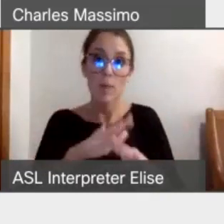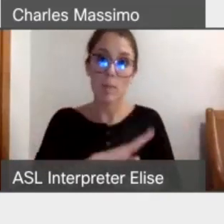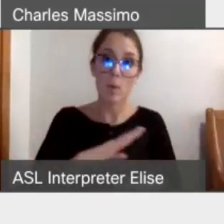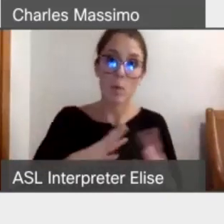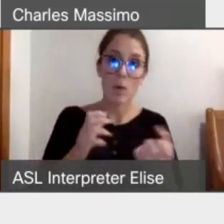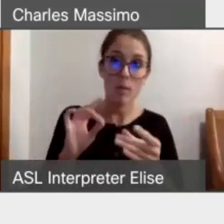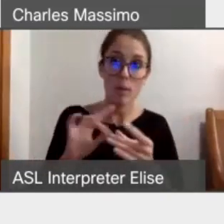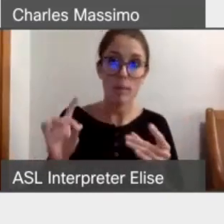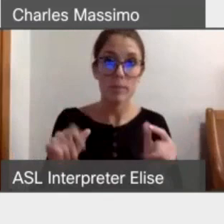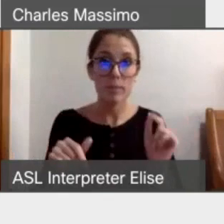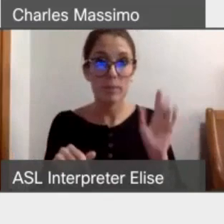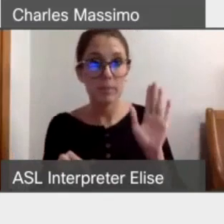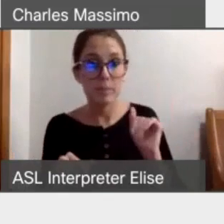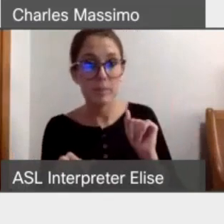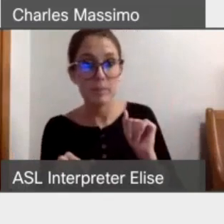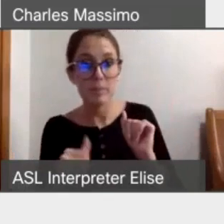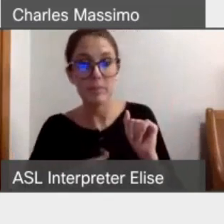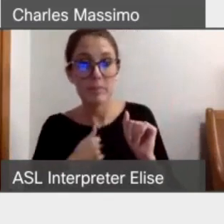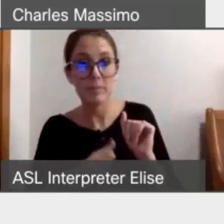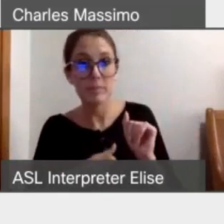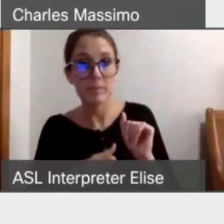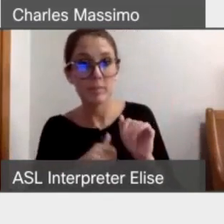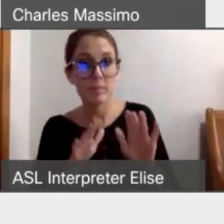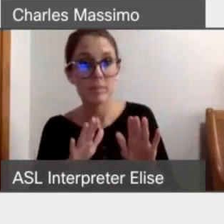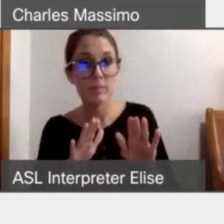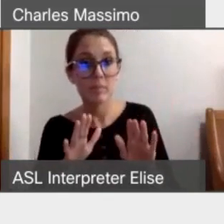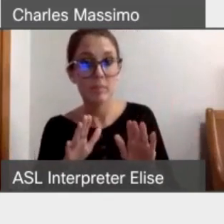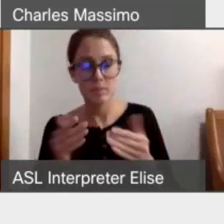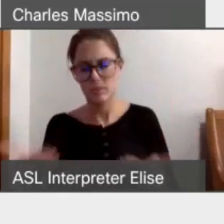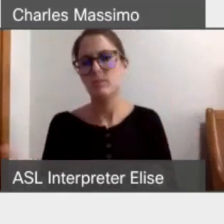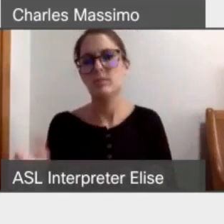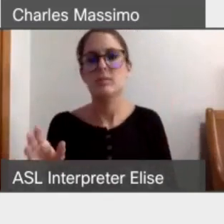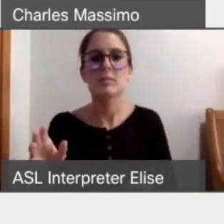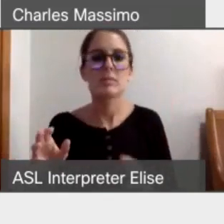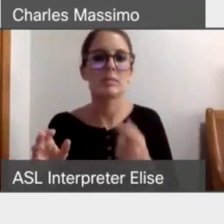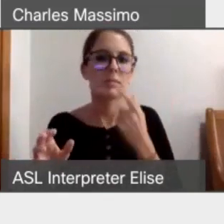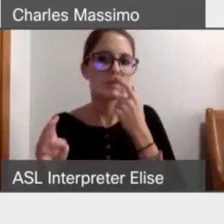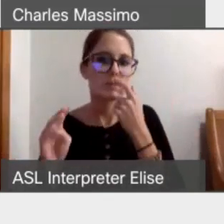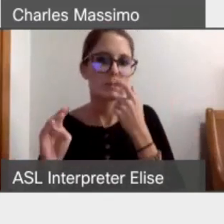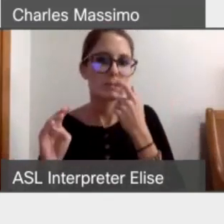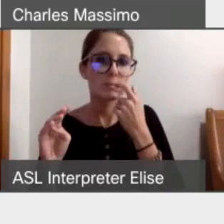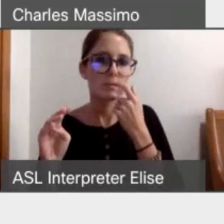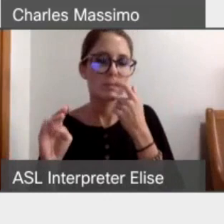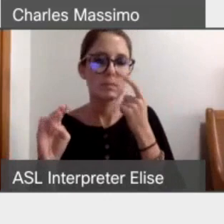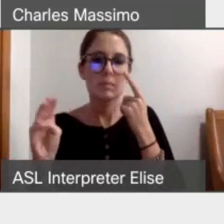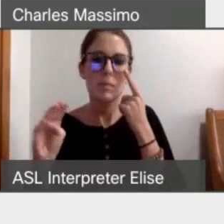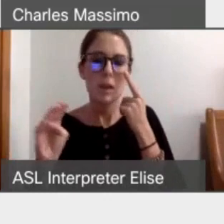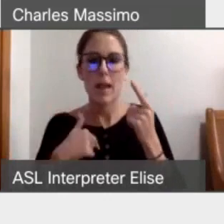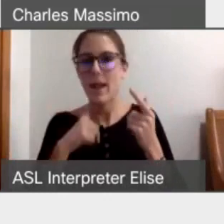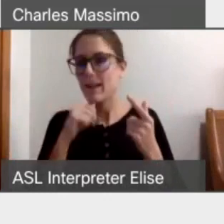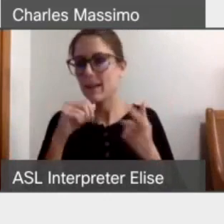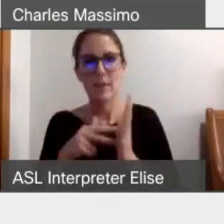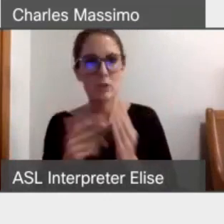Gilbert. Sorry. Go ahead. Commissioner Neifeld, I didn't mean to interrupt you. I was just going to